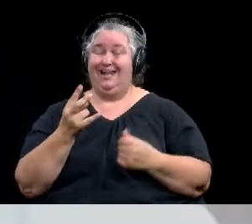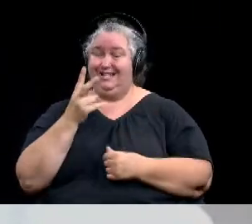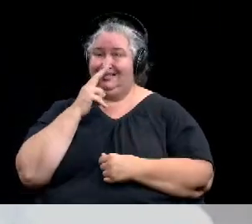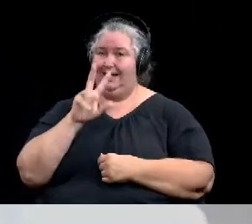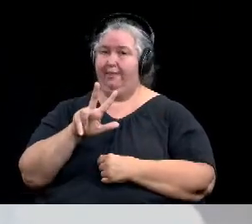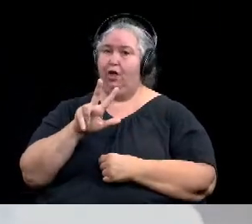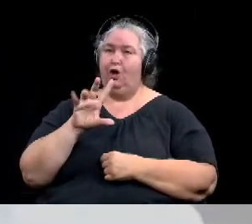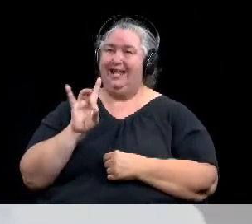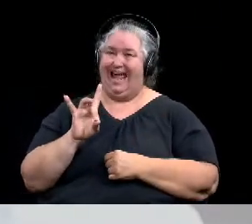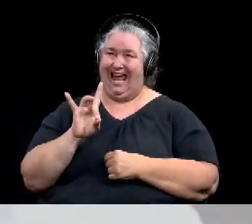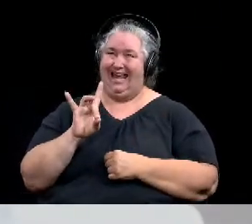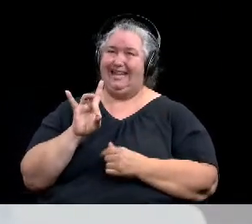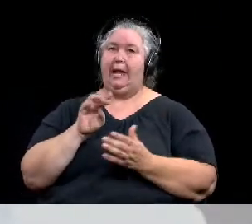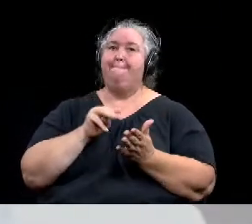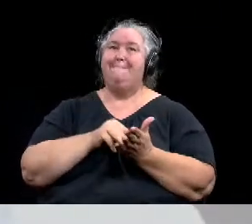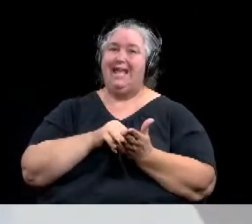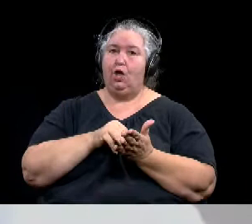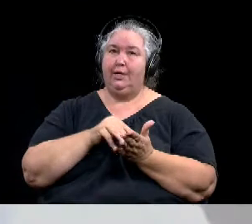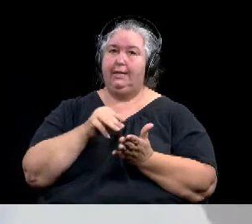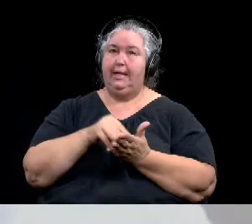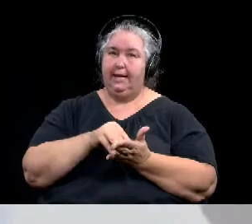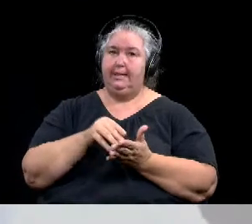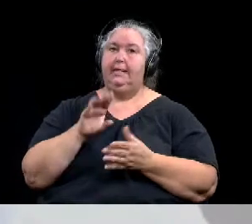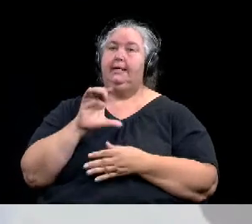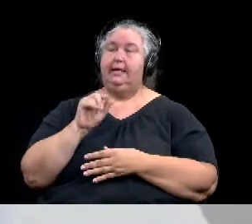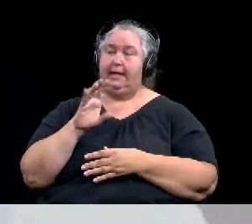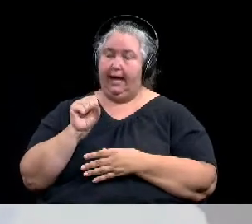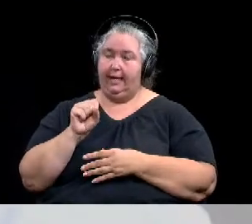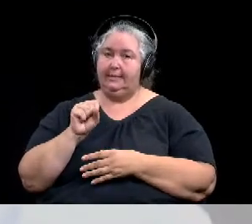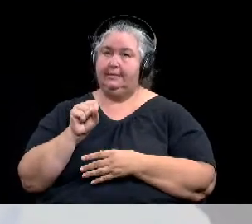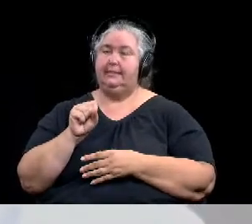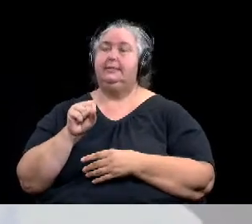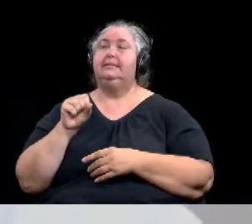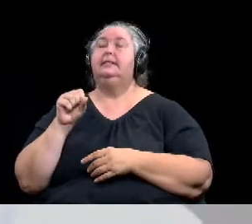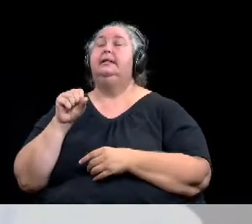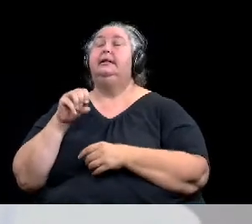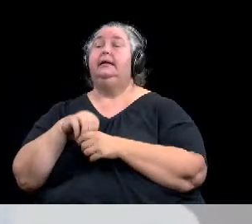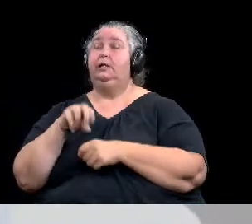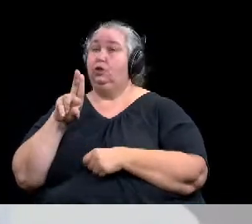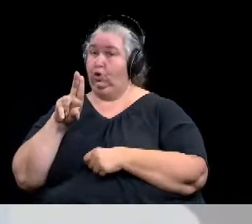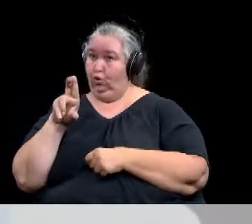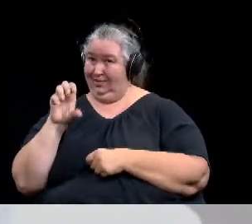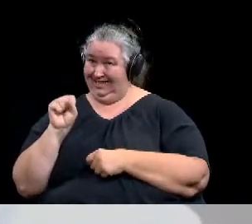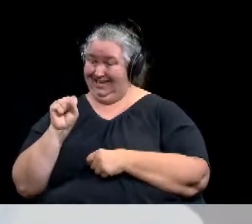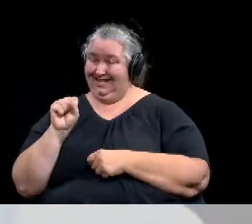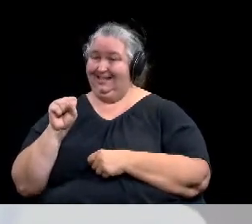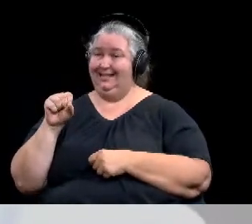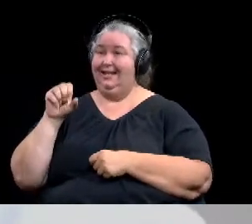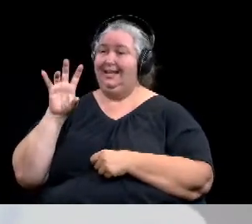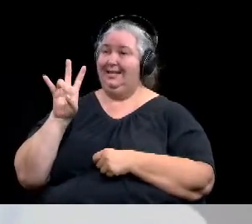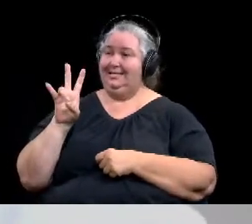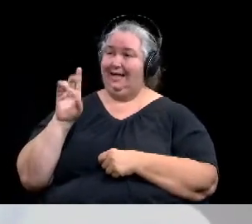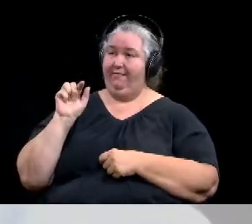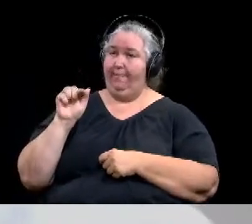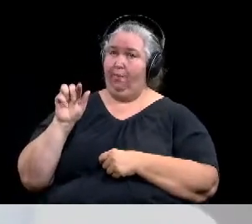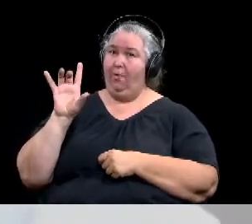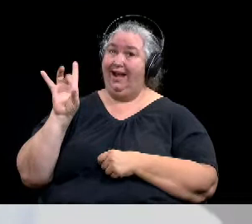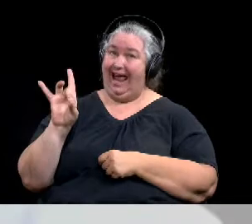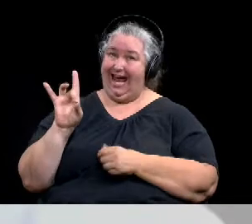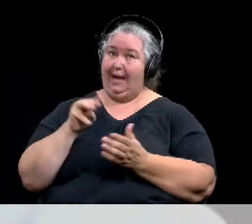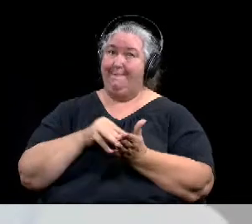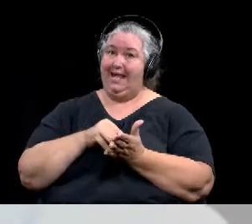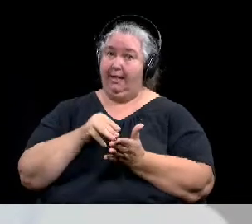cases of coronavirus to date. In the United States, there have been 7.8 million of those cases